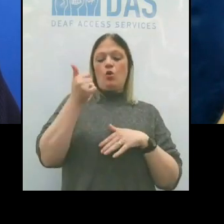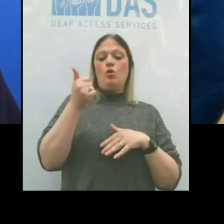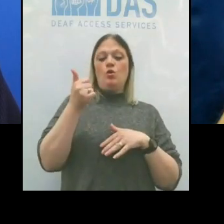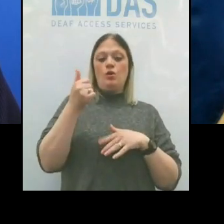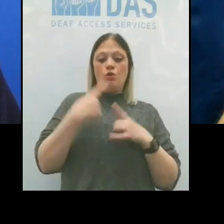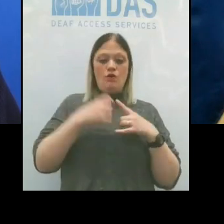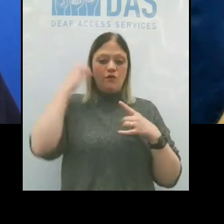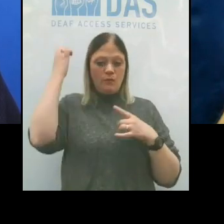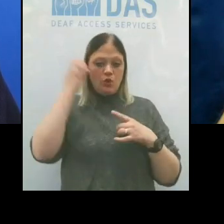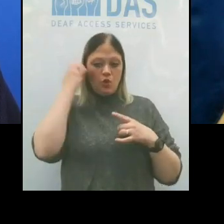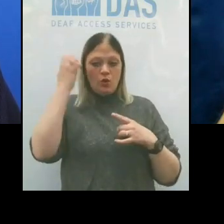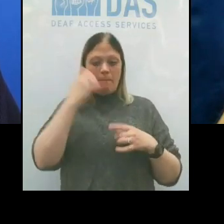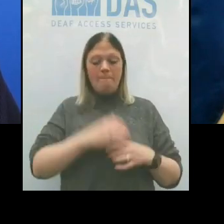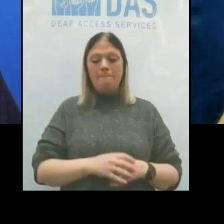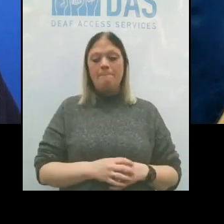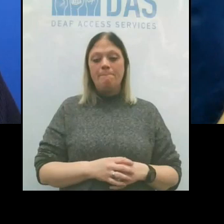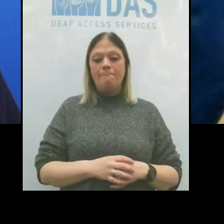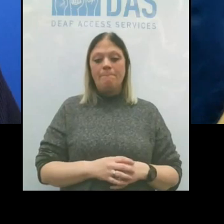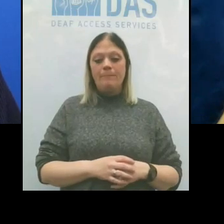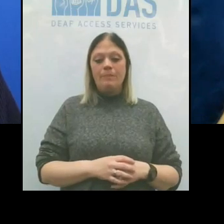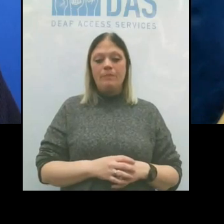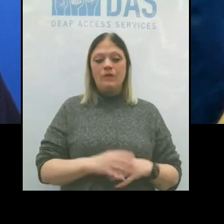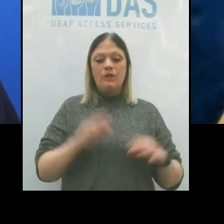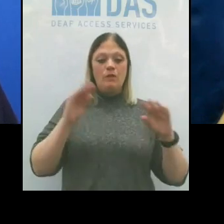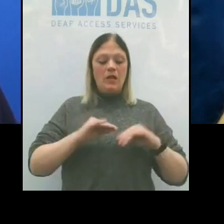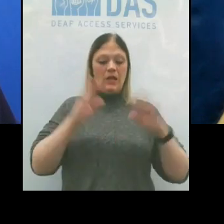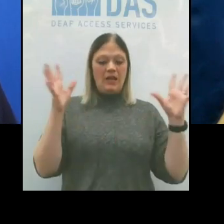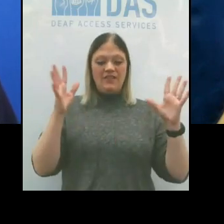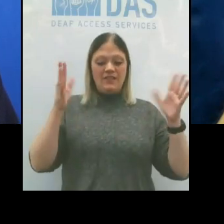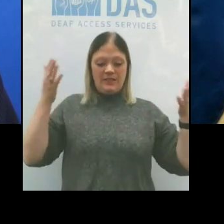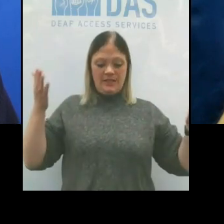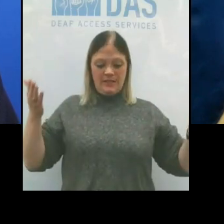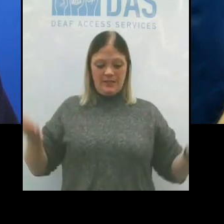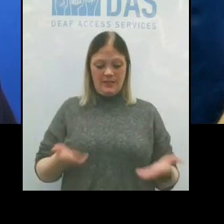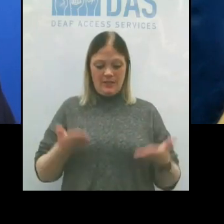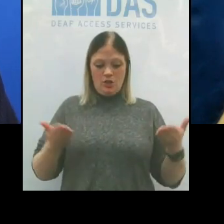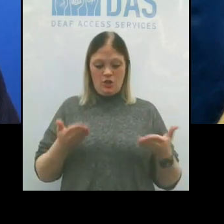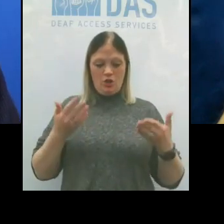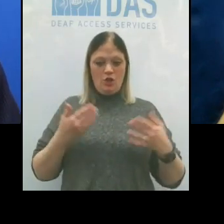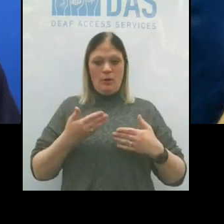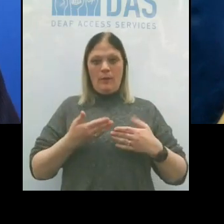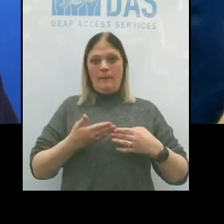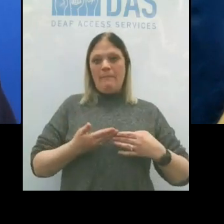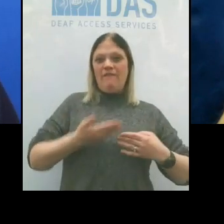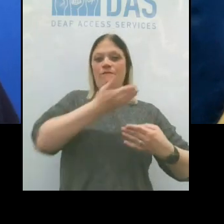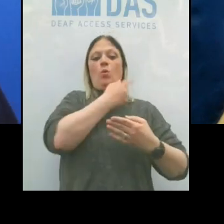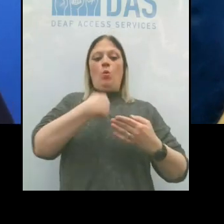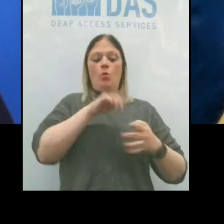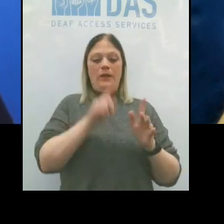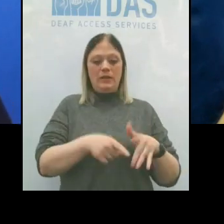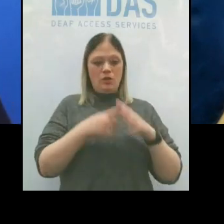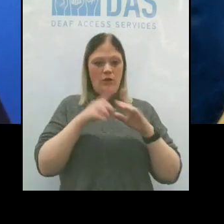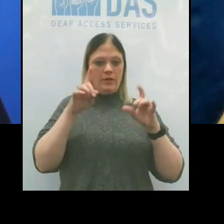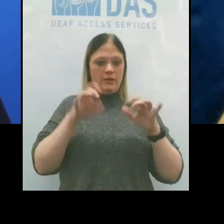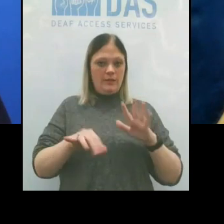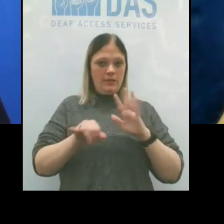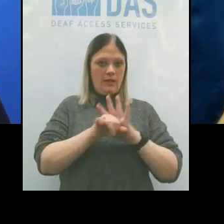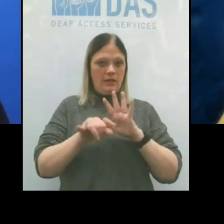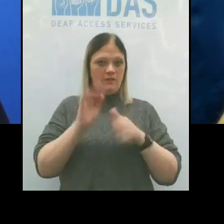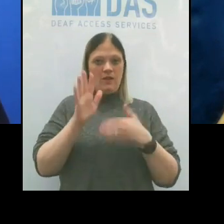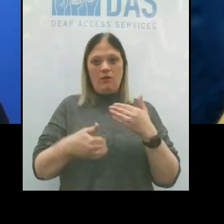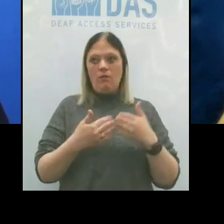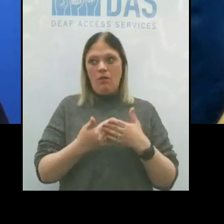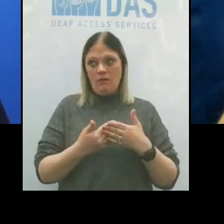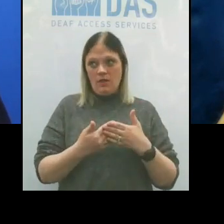Europe. And so it was obviously here well before we started testing and identifying all of